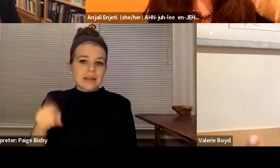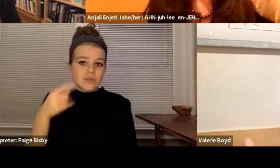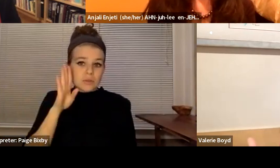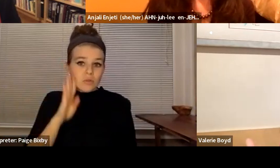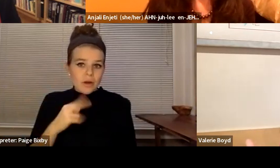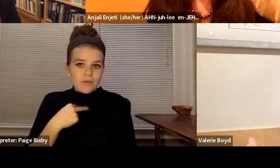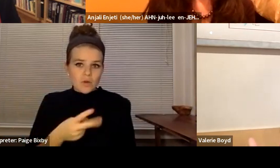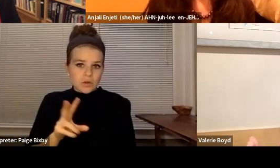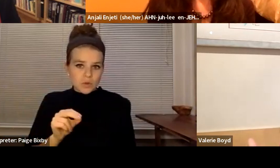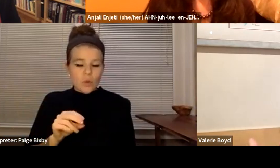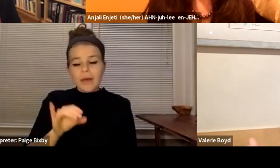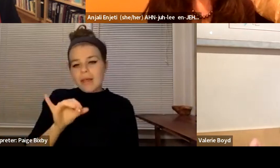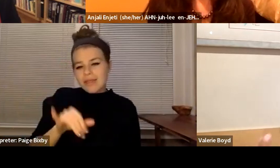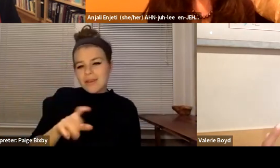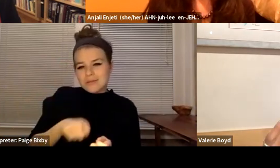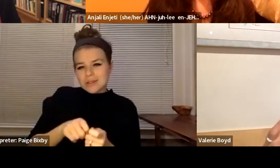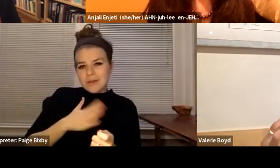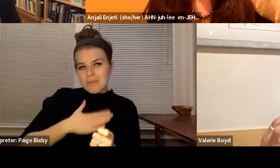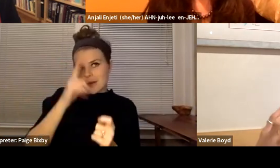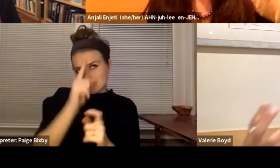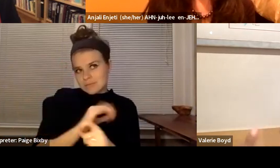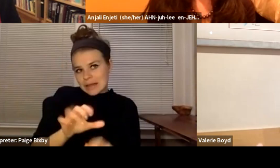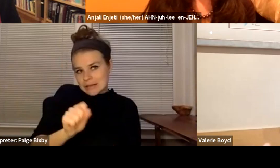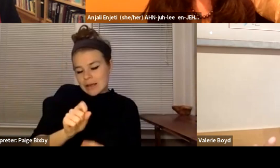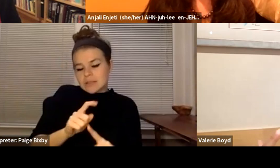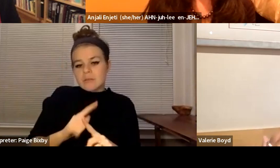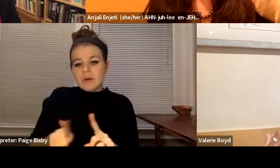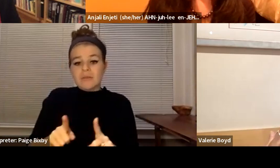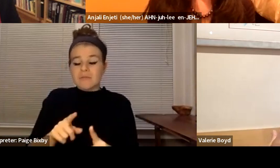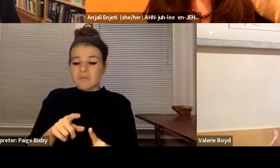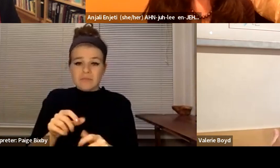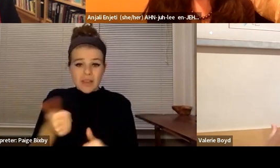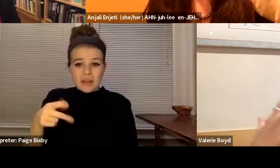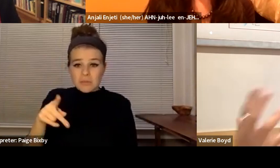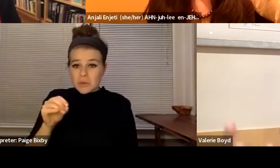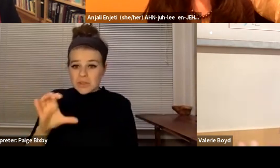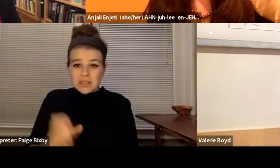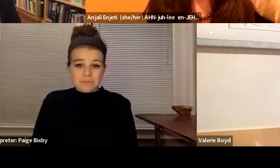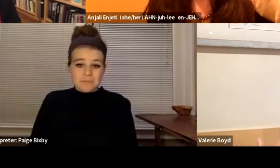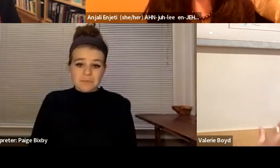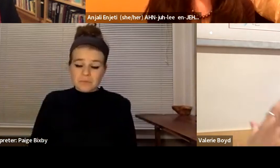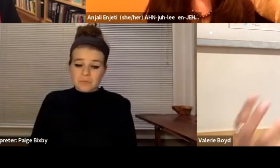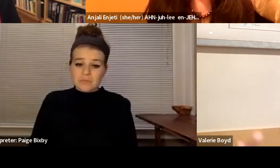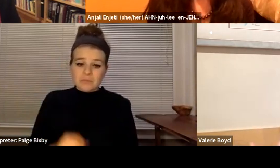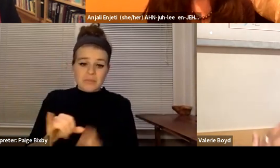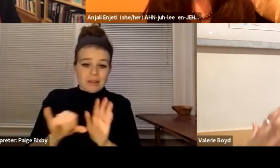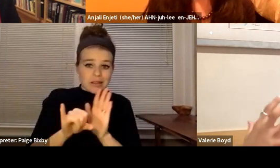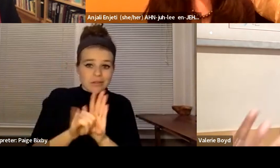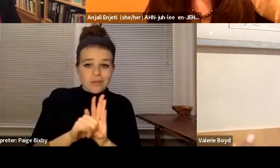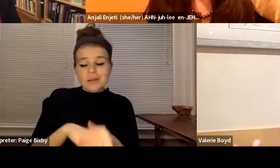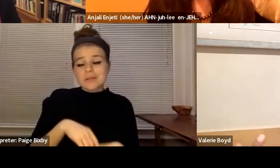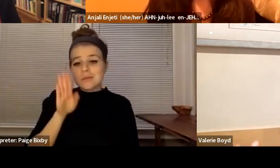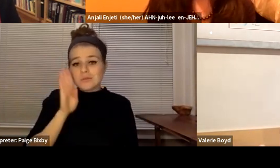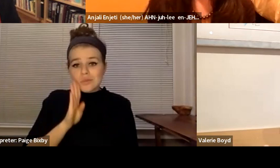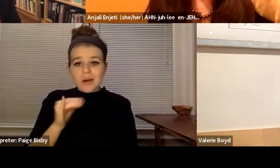that was specifically the way I framed it. It's also people of color, whether they identify as Brown or yellow